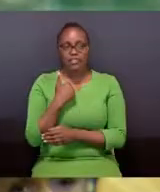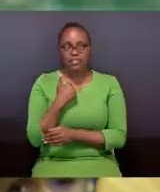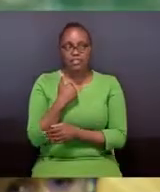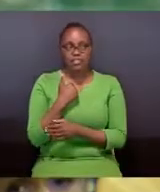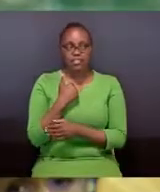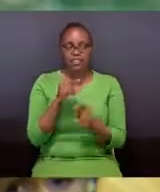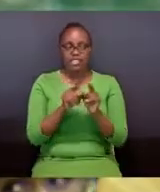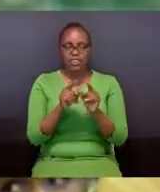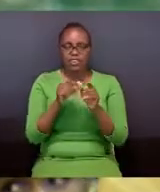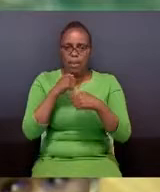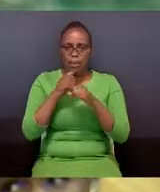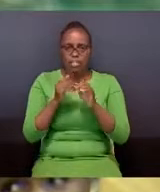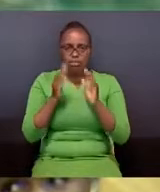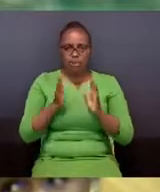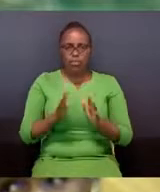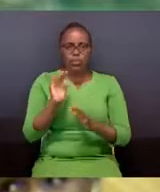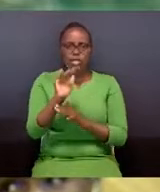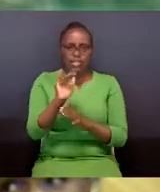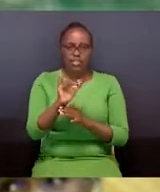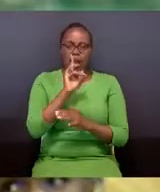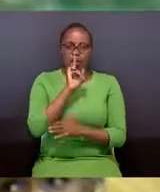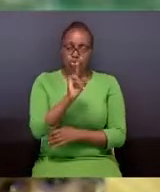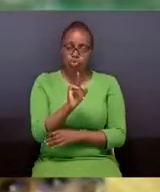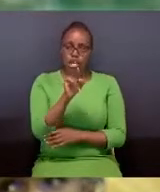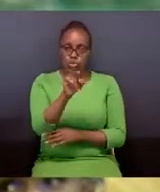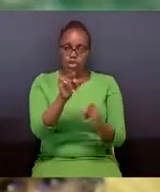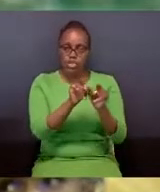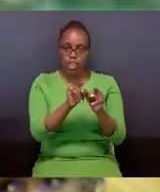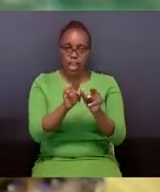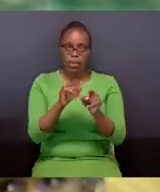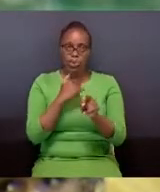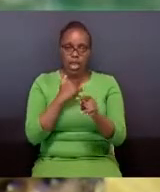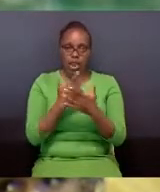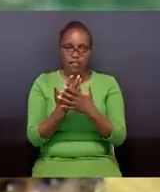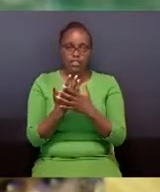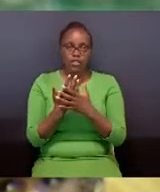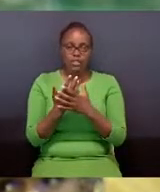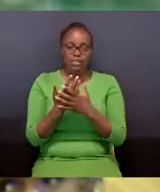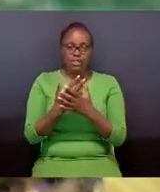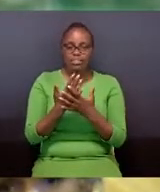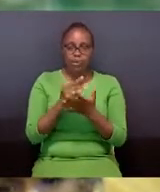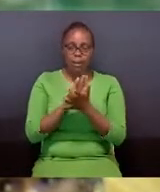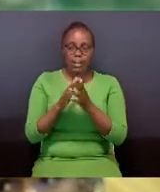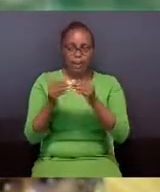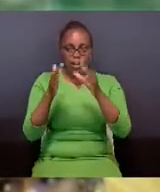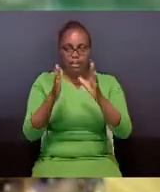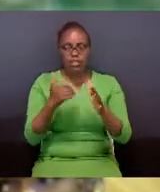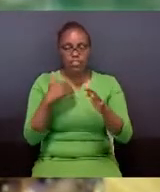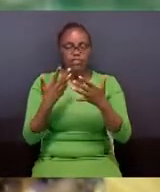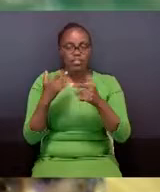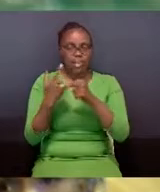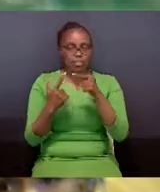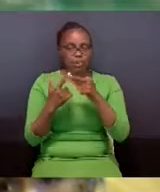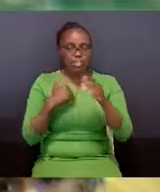I'm glad that you personalized it, because I was going to follow up and say, I'm sure even when you entered politics, when you became a leader, you didn't have